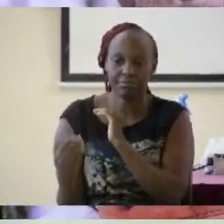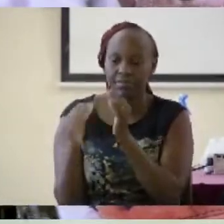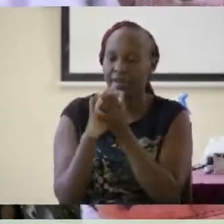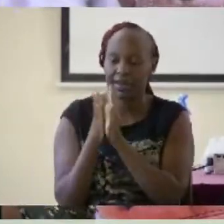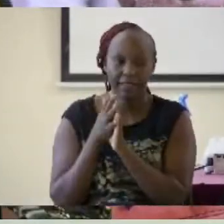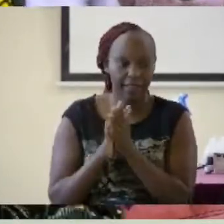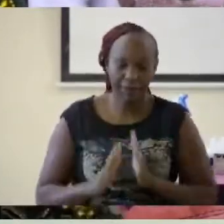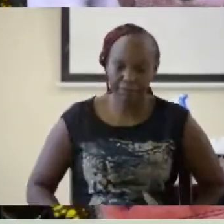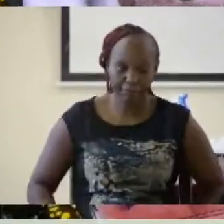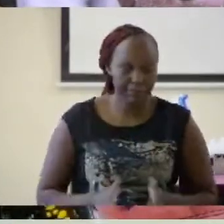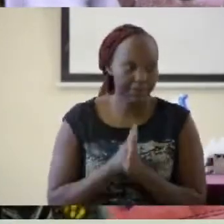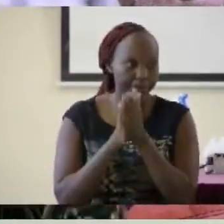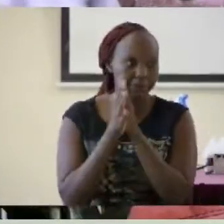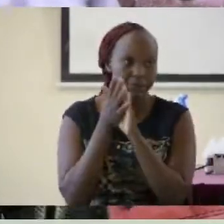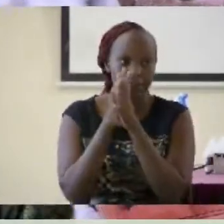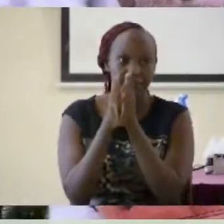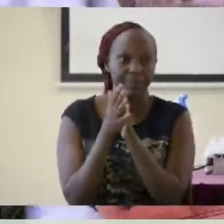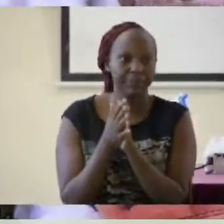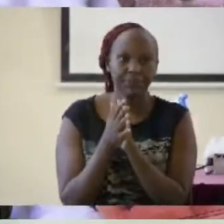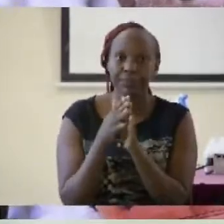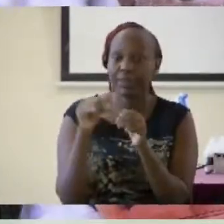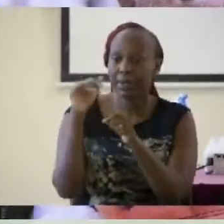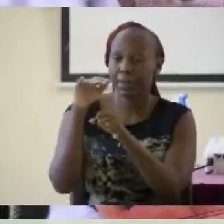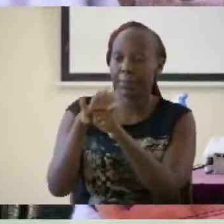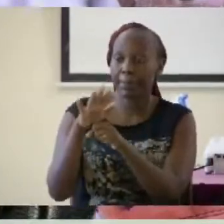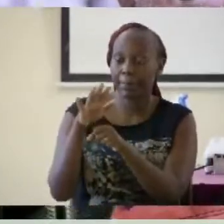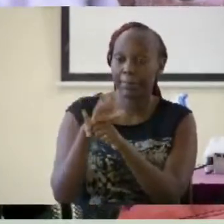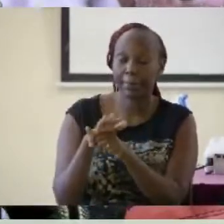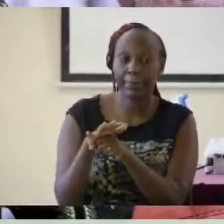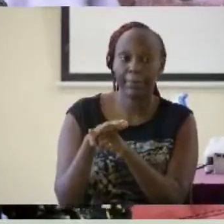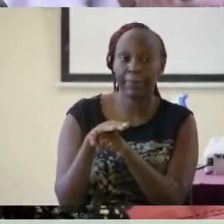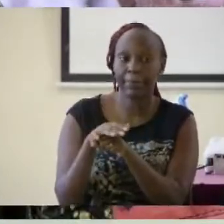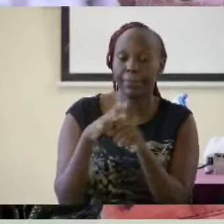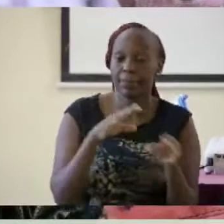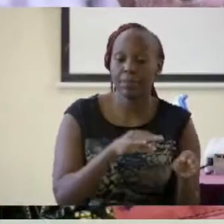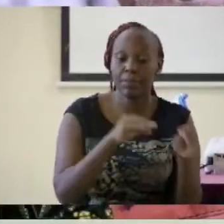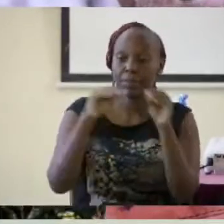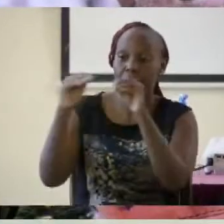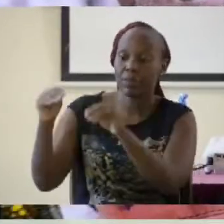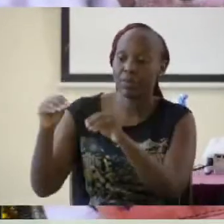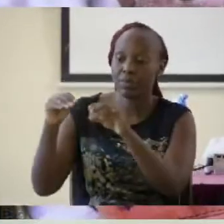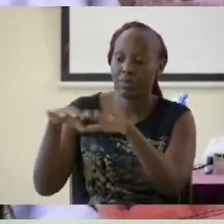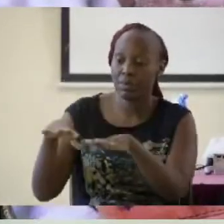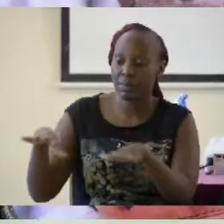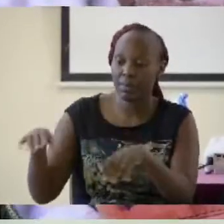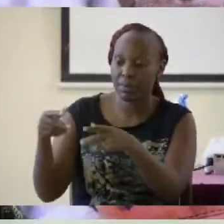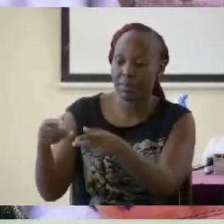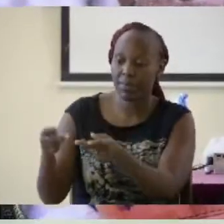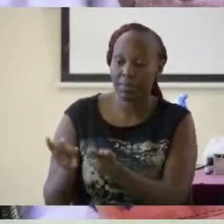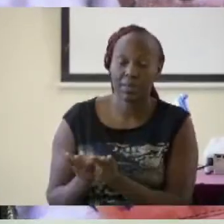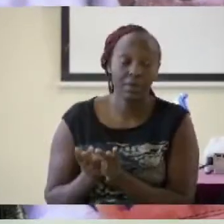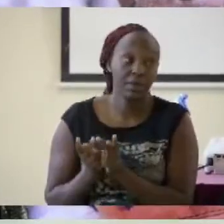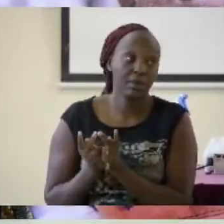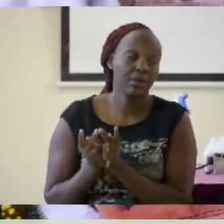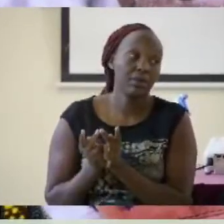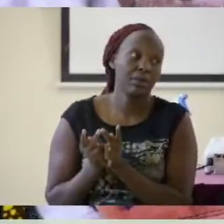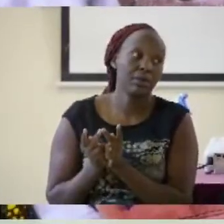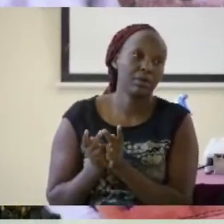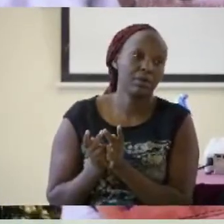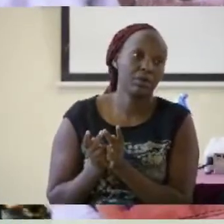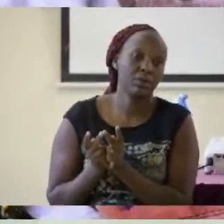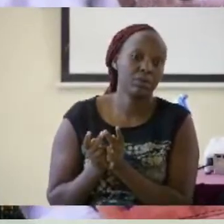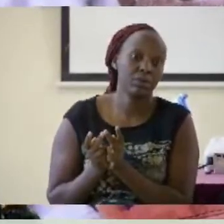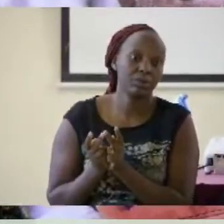else. They ended up, most of them ended up at the market places. They